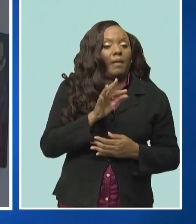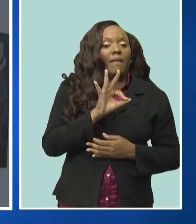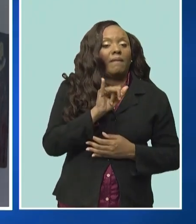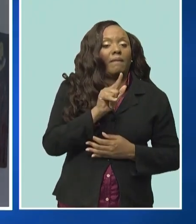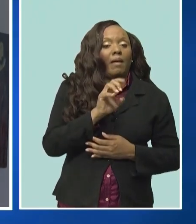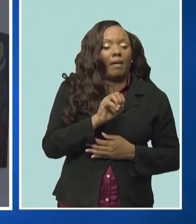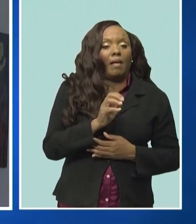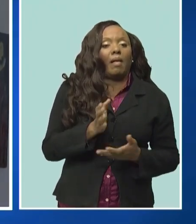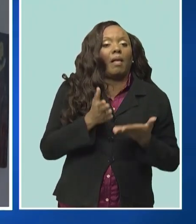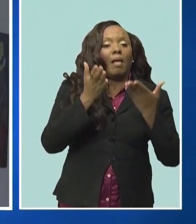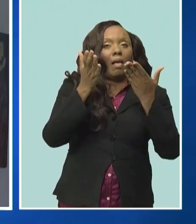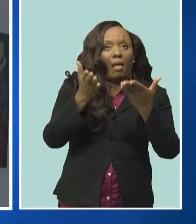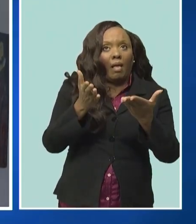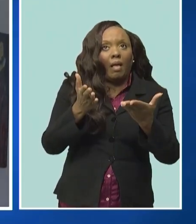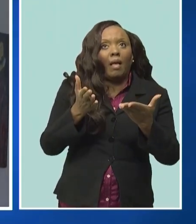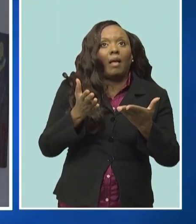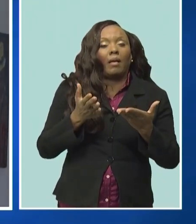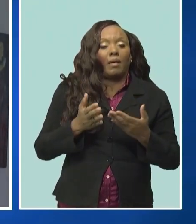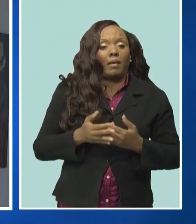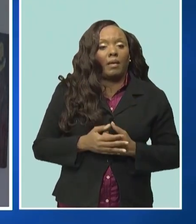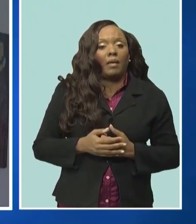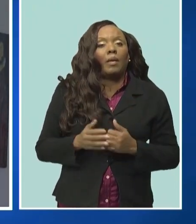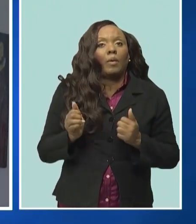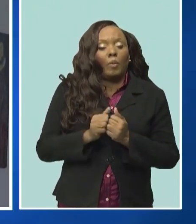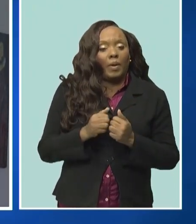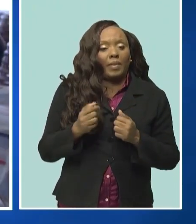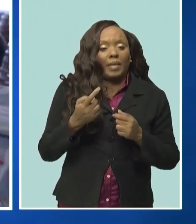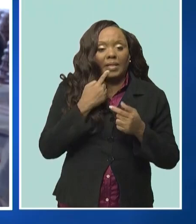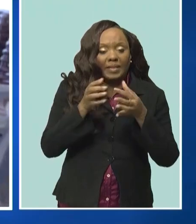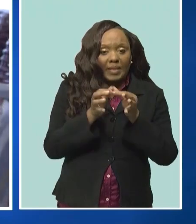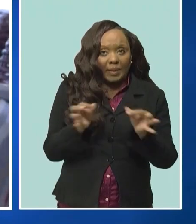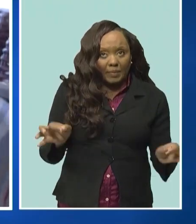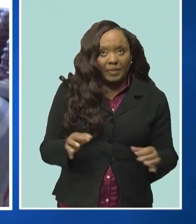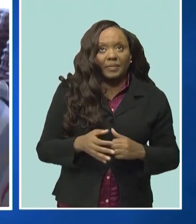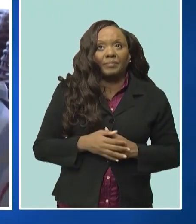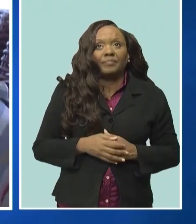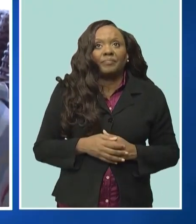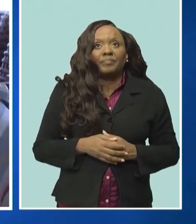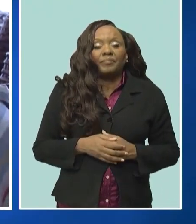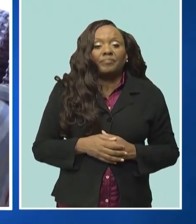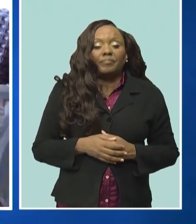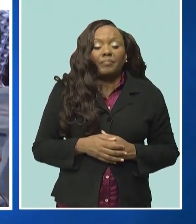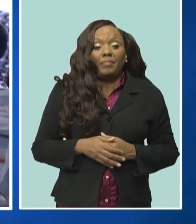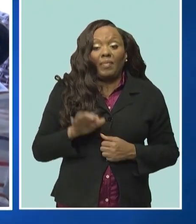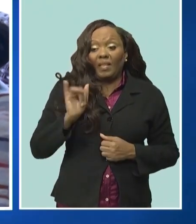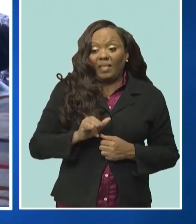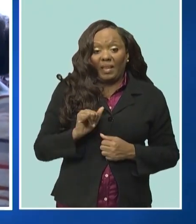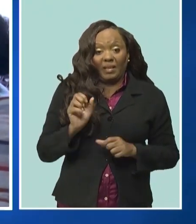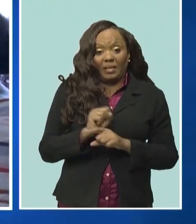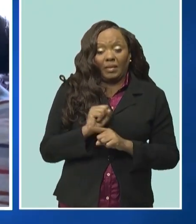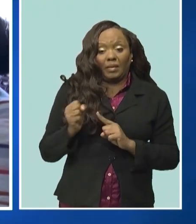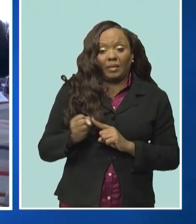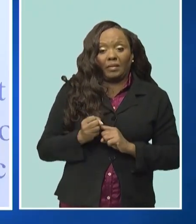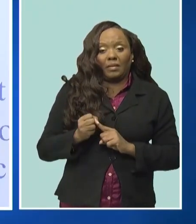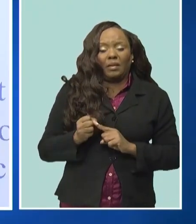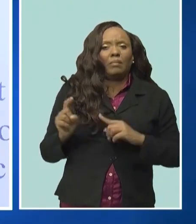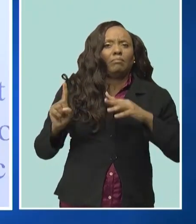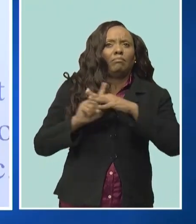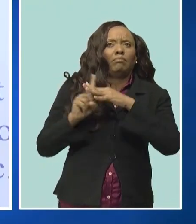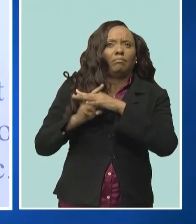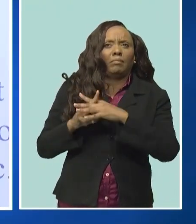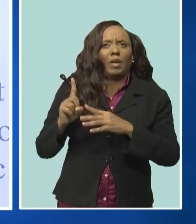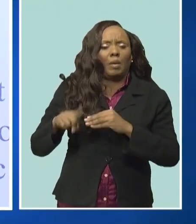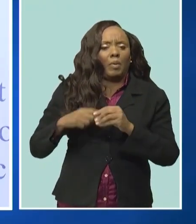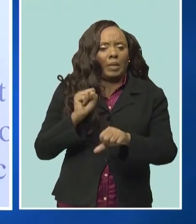with a supporting witness statement. For the legal profession, the case raised issues about the Labour Department's complaints